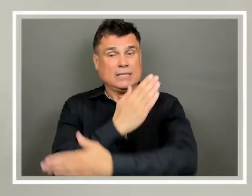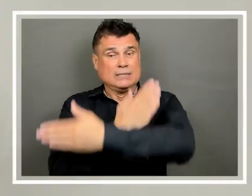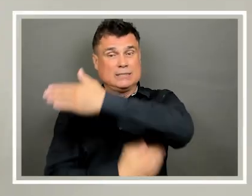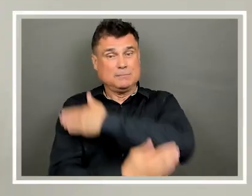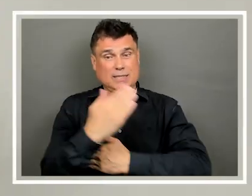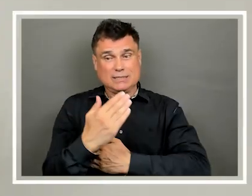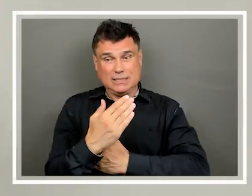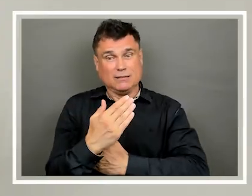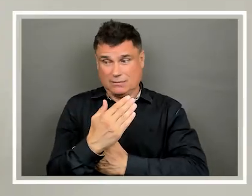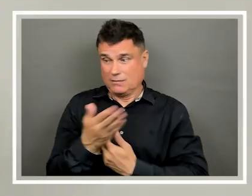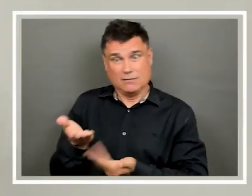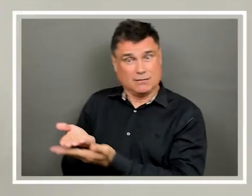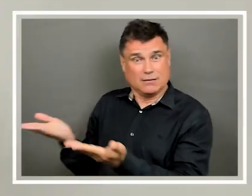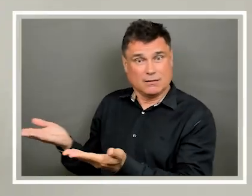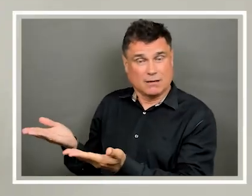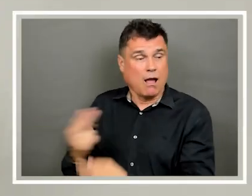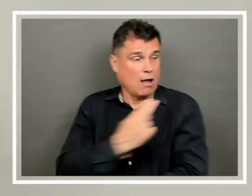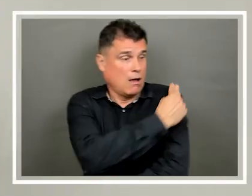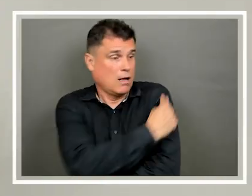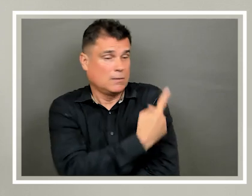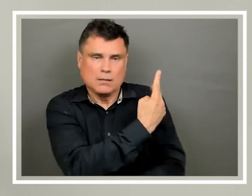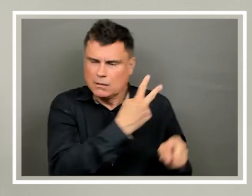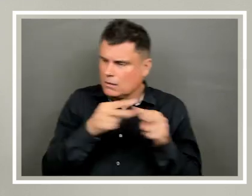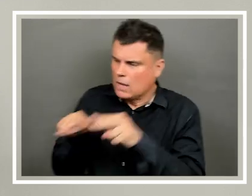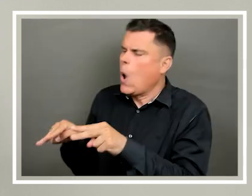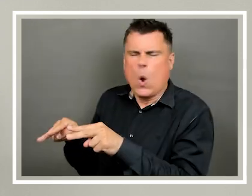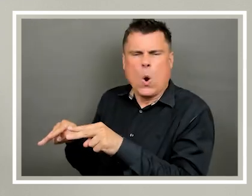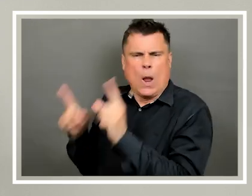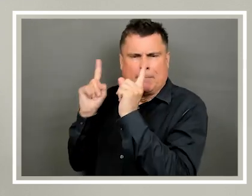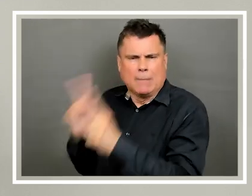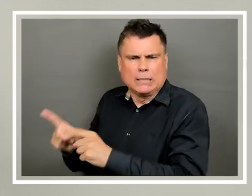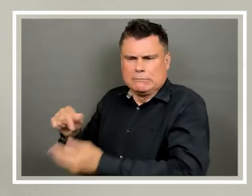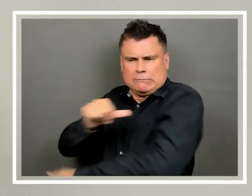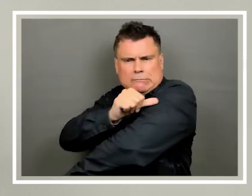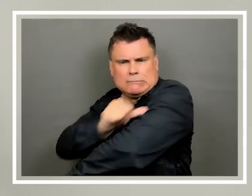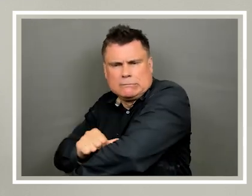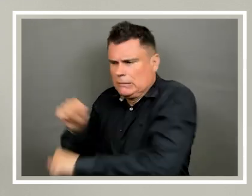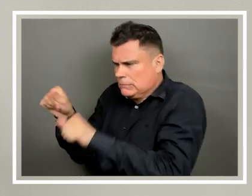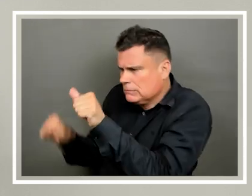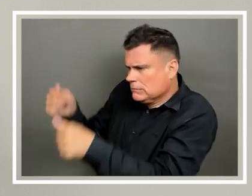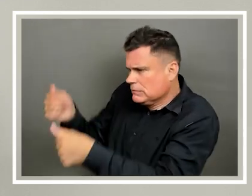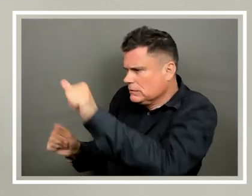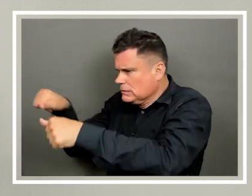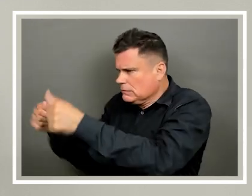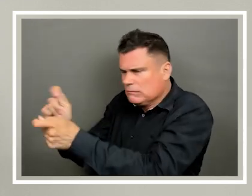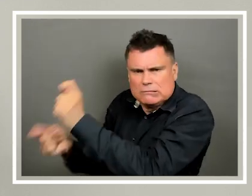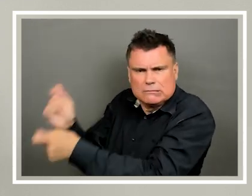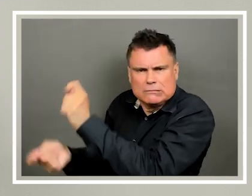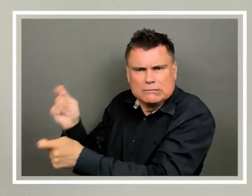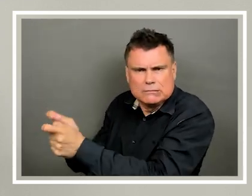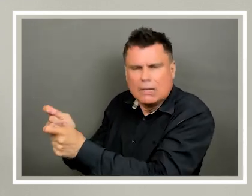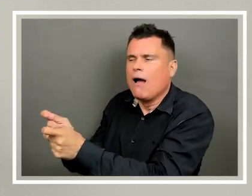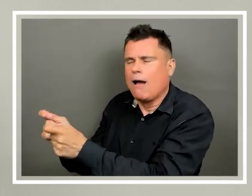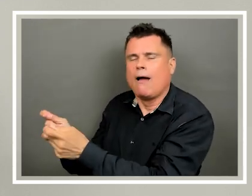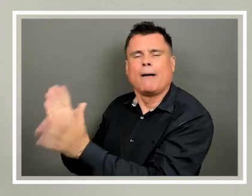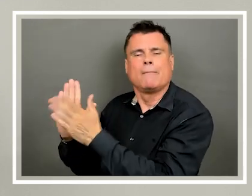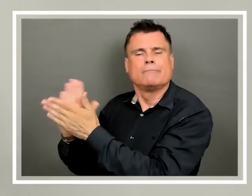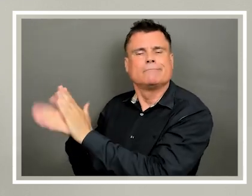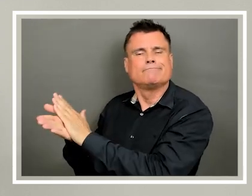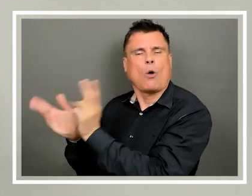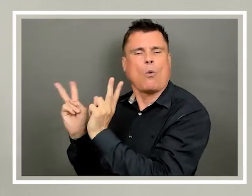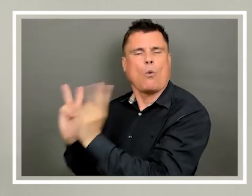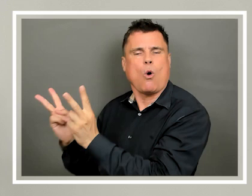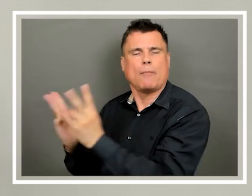has also often been seen as a medical issue where a person just needs to be fixed by a cure